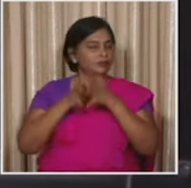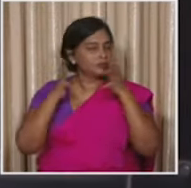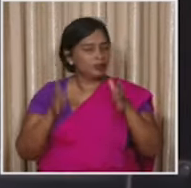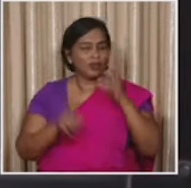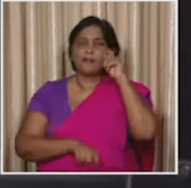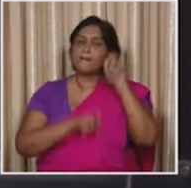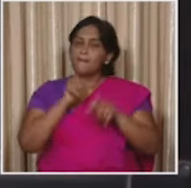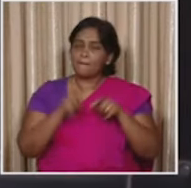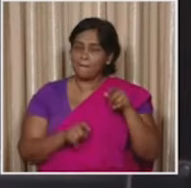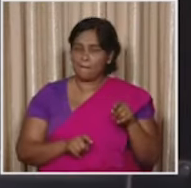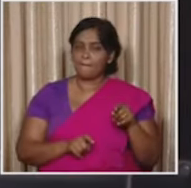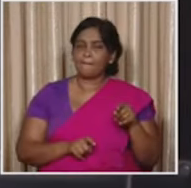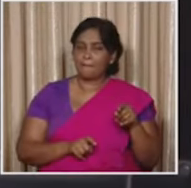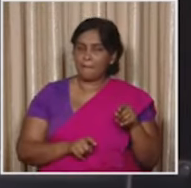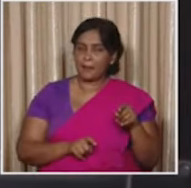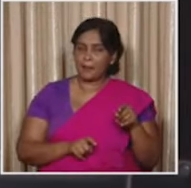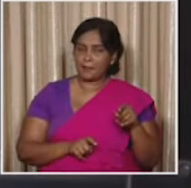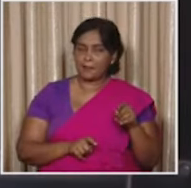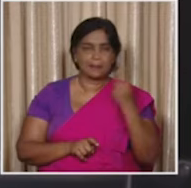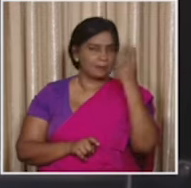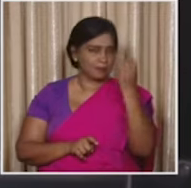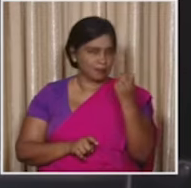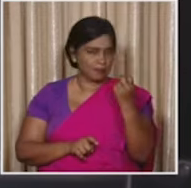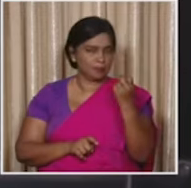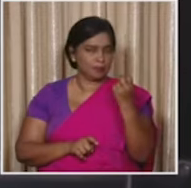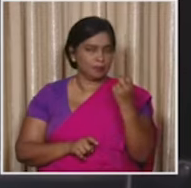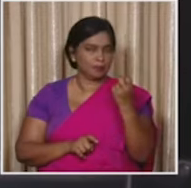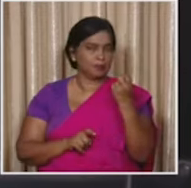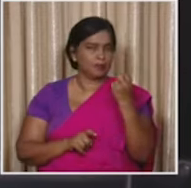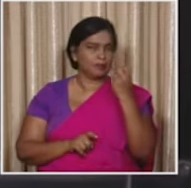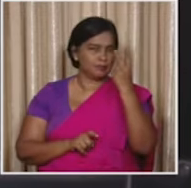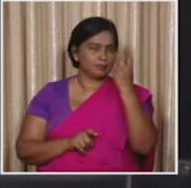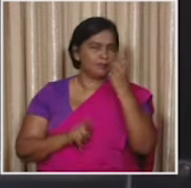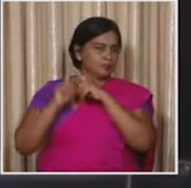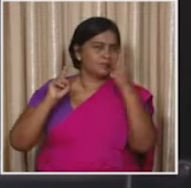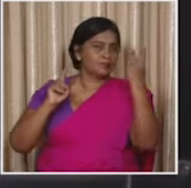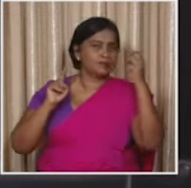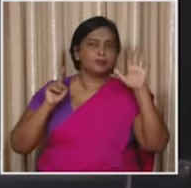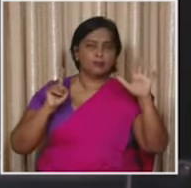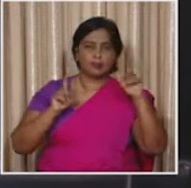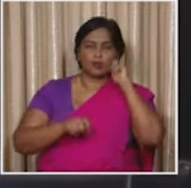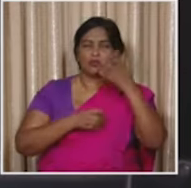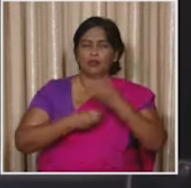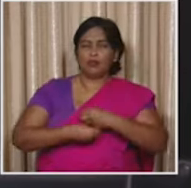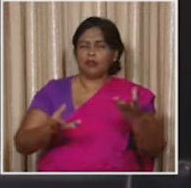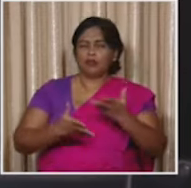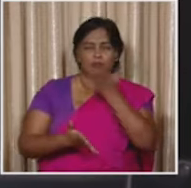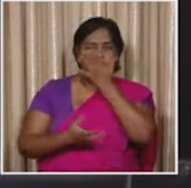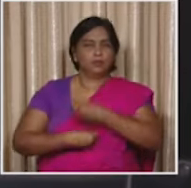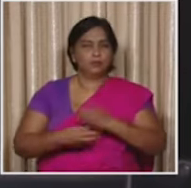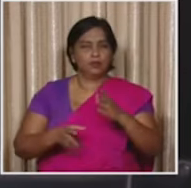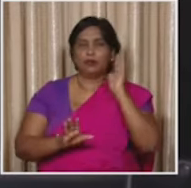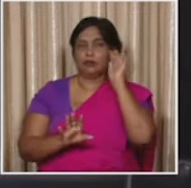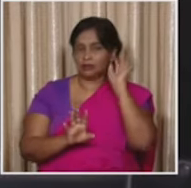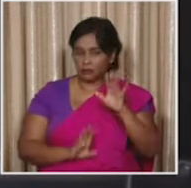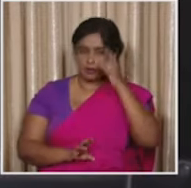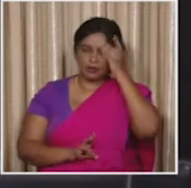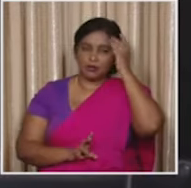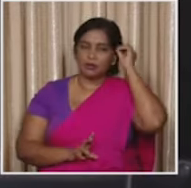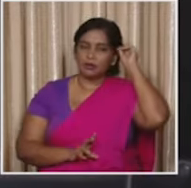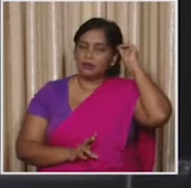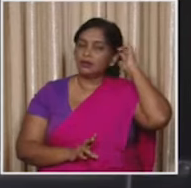during the last, from 2000 to 2009, which predominantly from the north and east, 5,200 families have gone before the